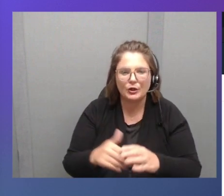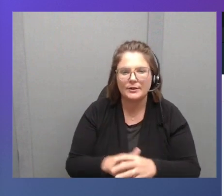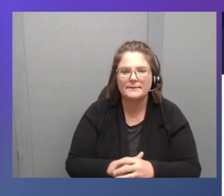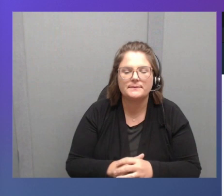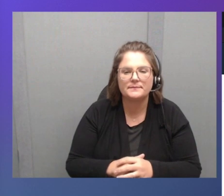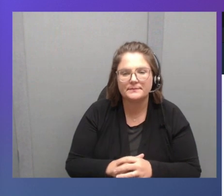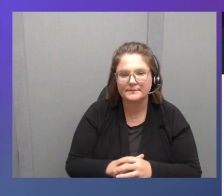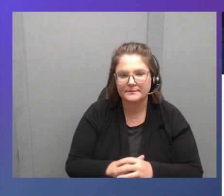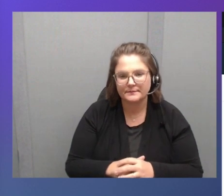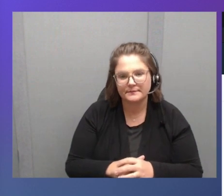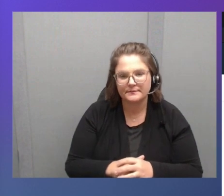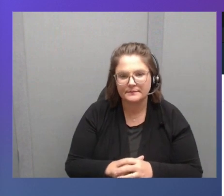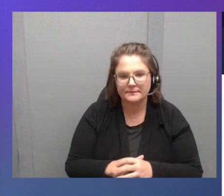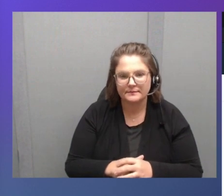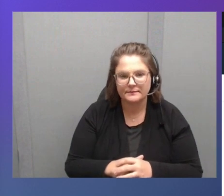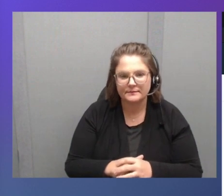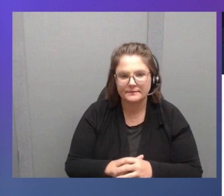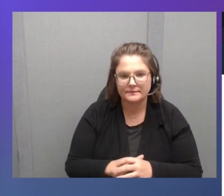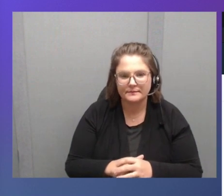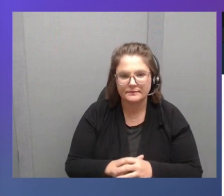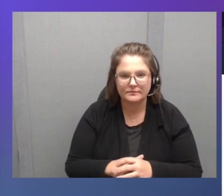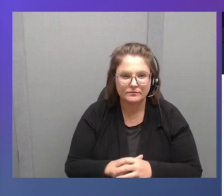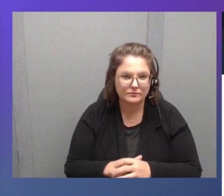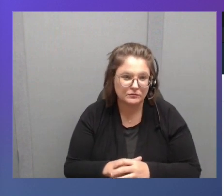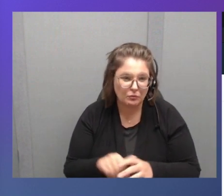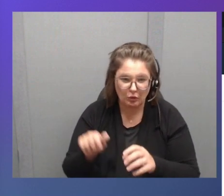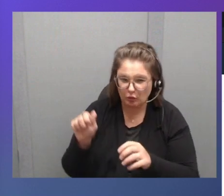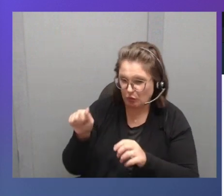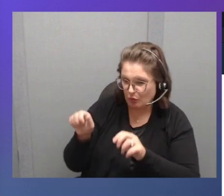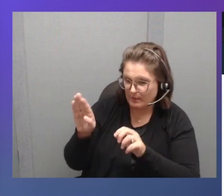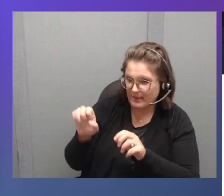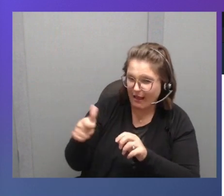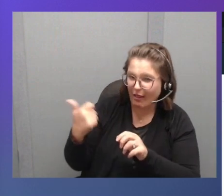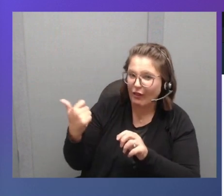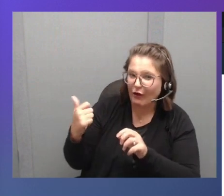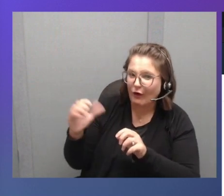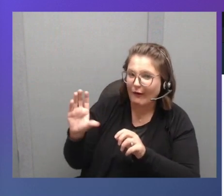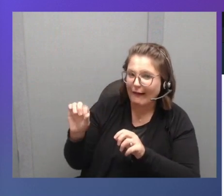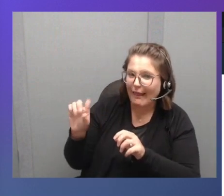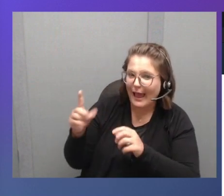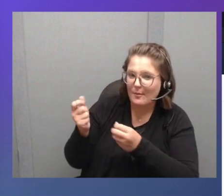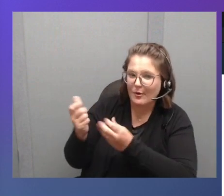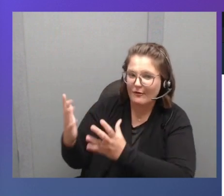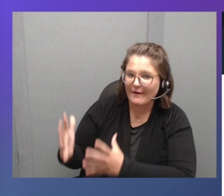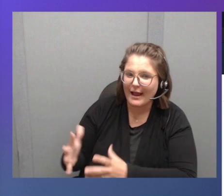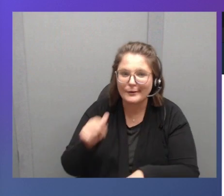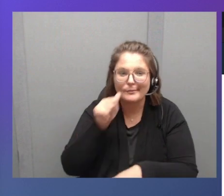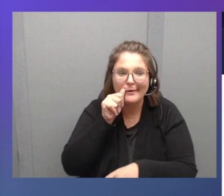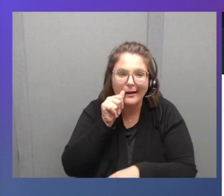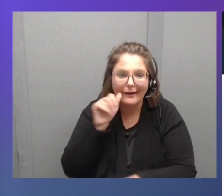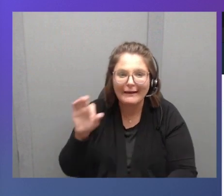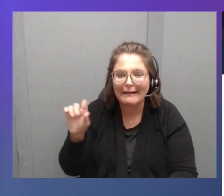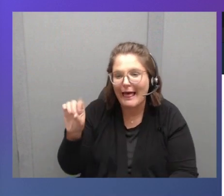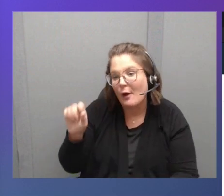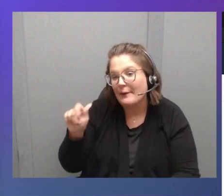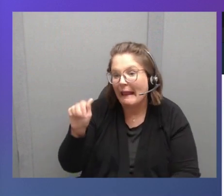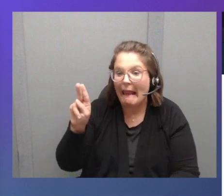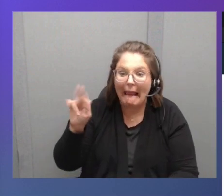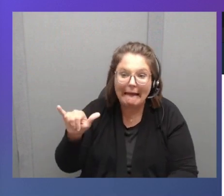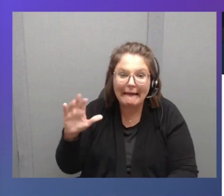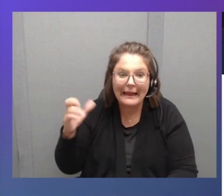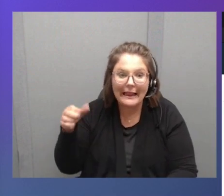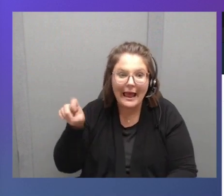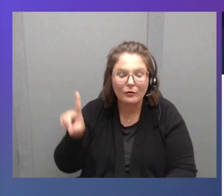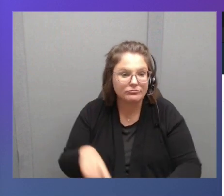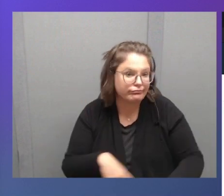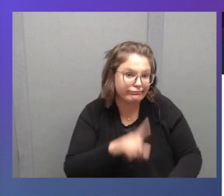we'll create a new activation. Another cloud provider. Could be another cloud provider. Yep. Absolutely. Public cloud, private cloud, Any cloud? Yeah,